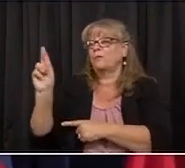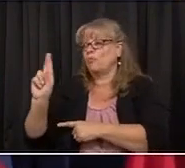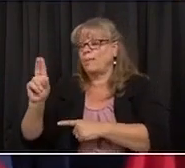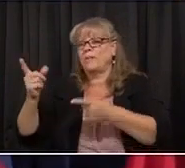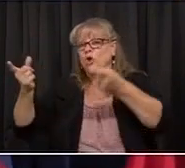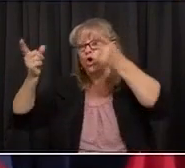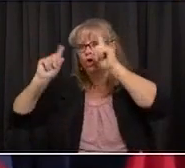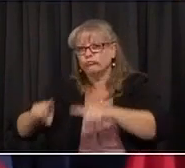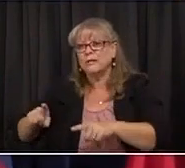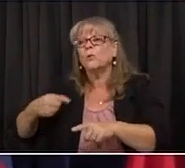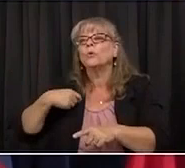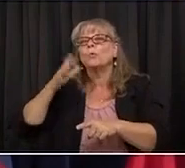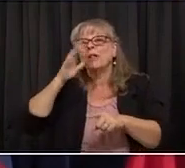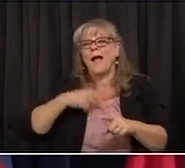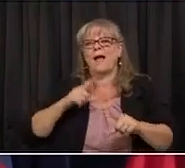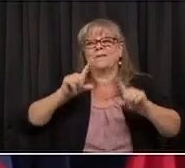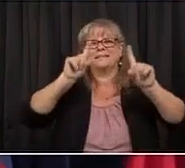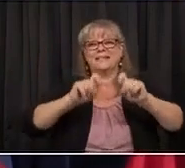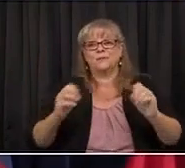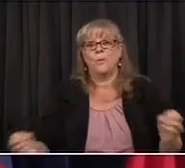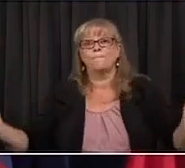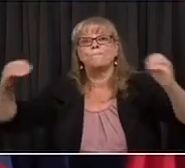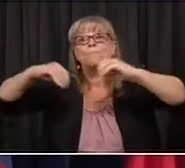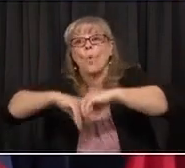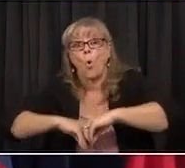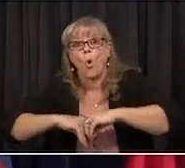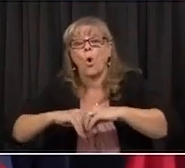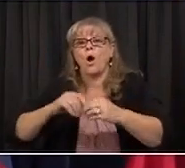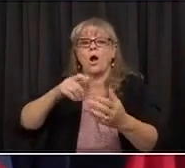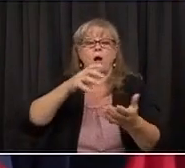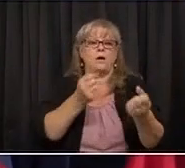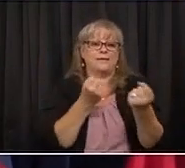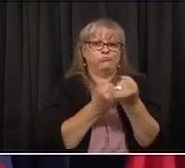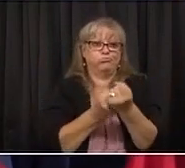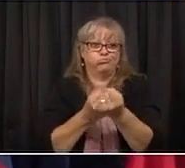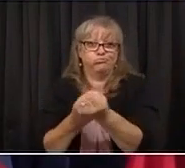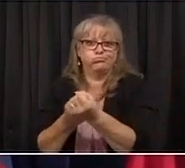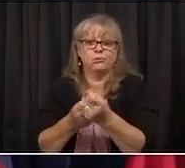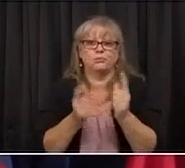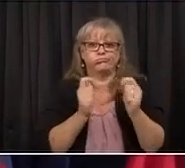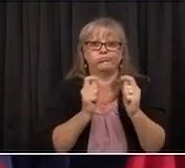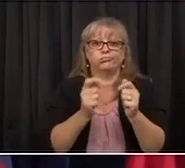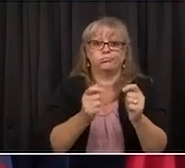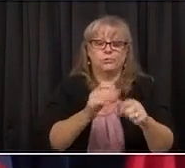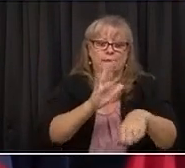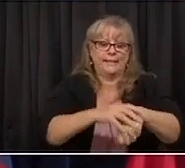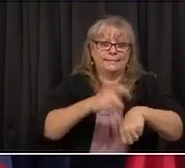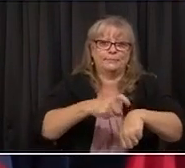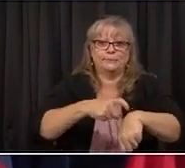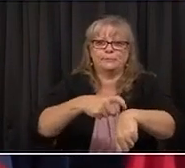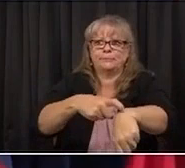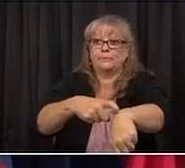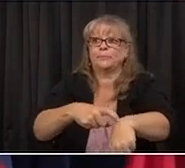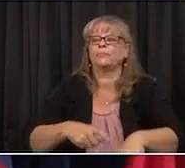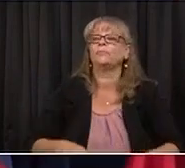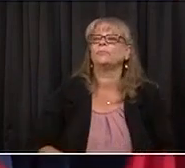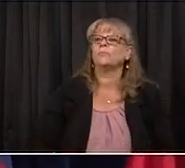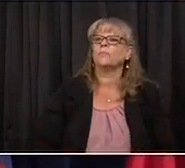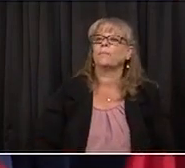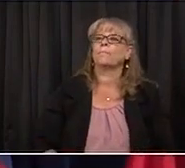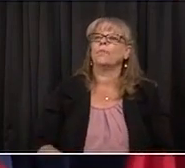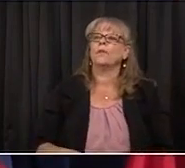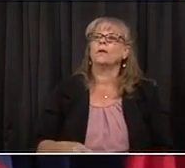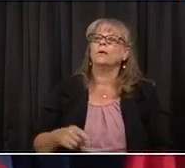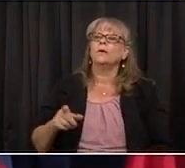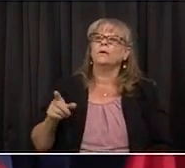for additional support in this next round. But by what I mean by saying that is it was in the House-passed Democratic version, and